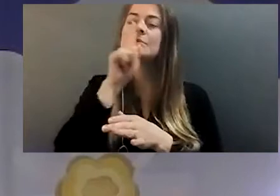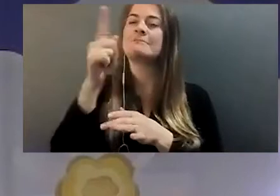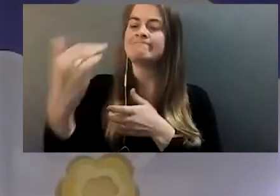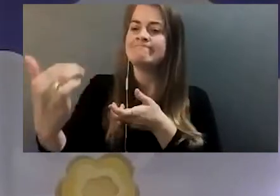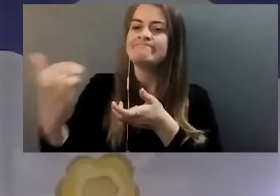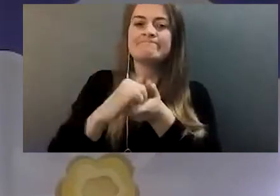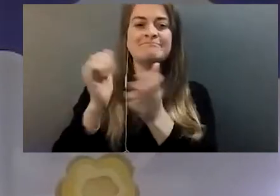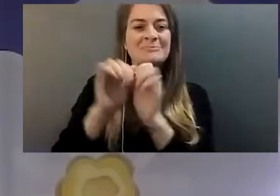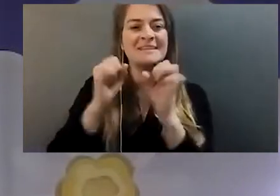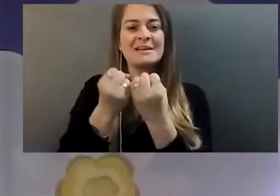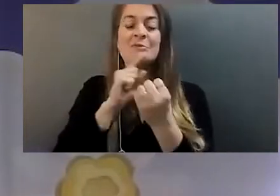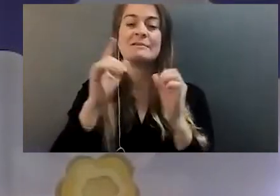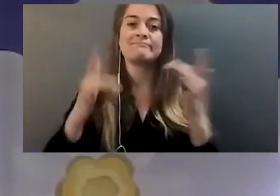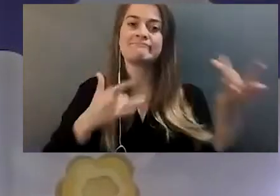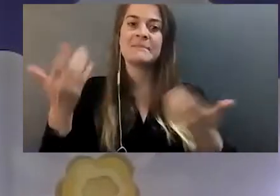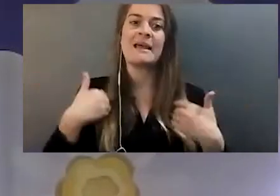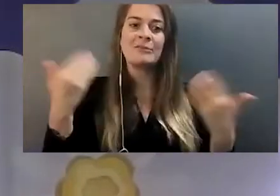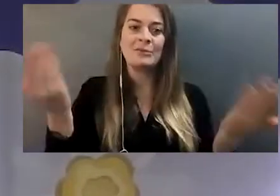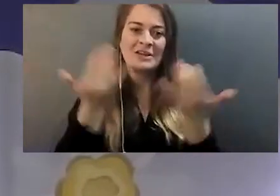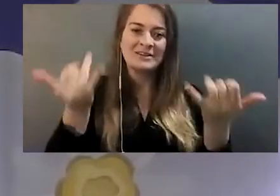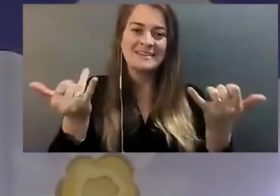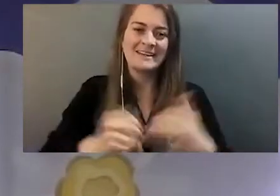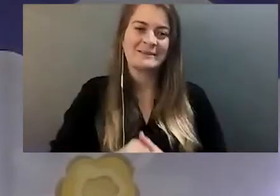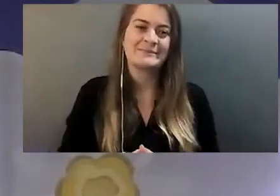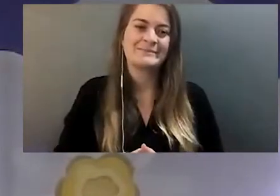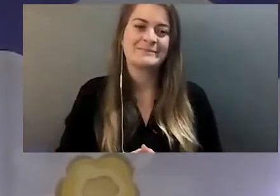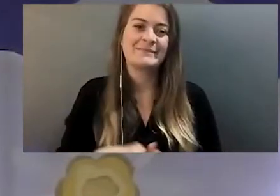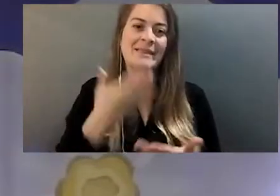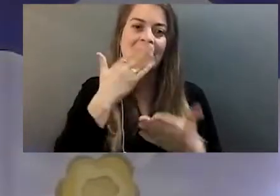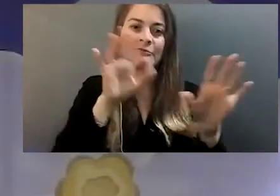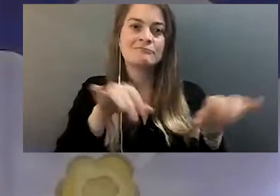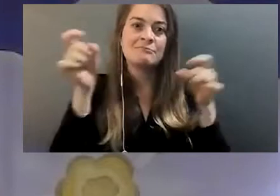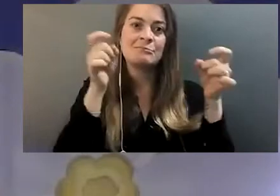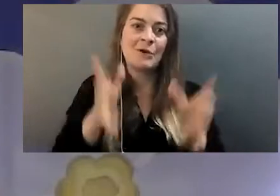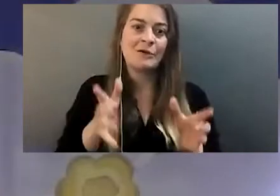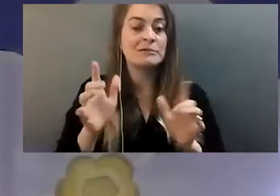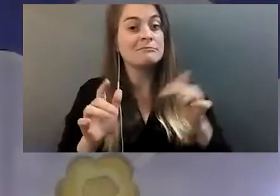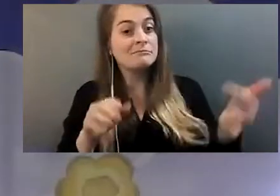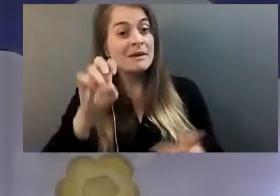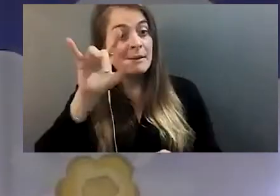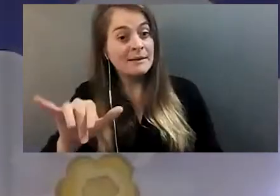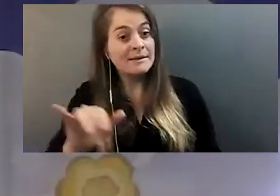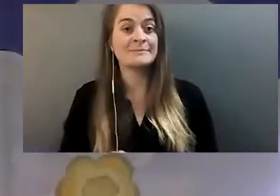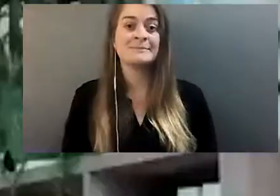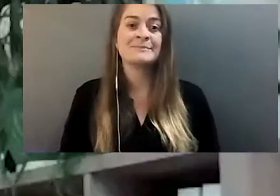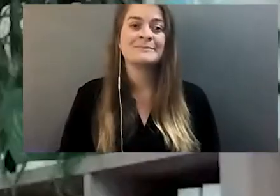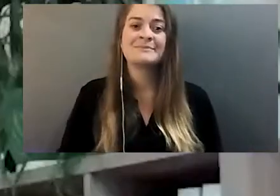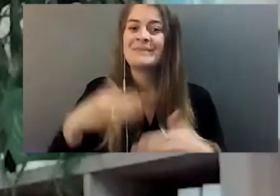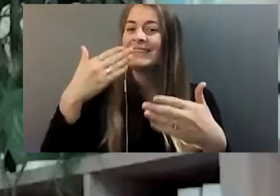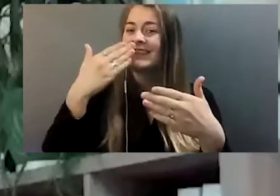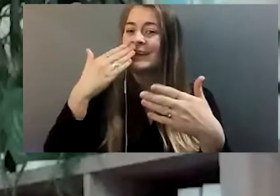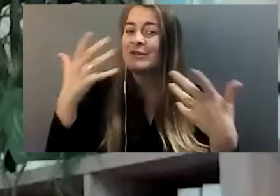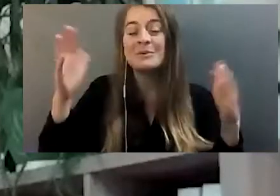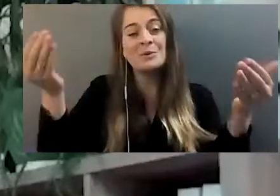to all of us here. So we're delighted, Emily, that you will be the moderator today. Over to you, Emily. Thank you so much, Barbara,